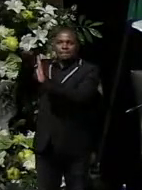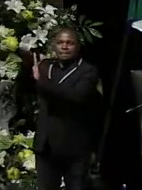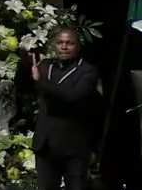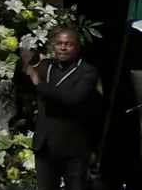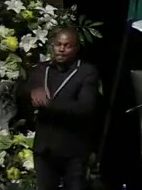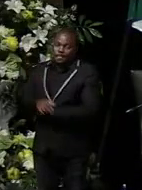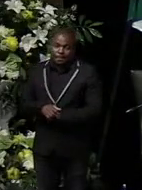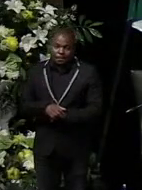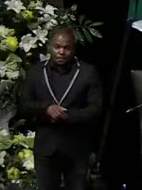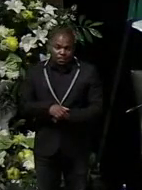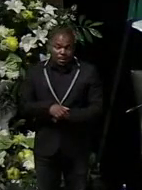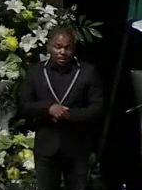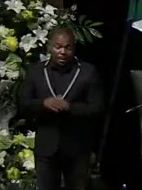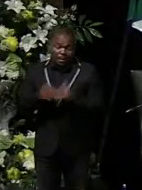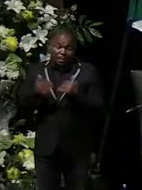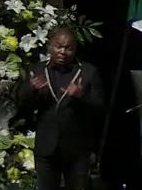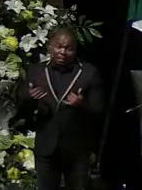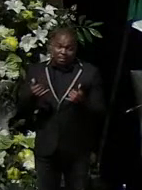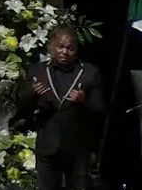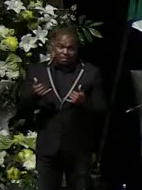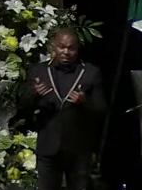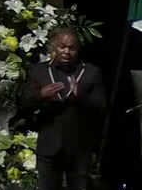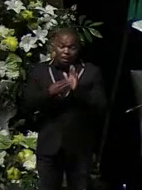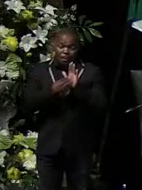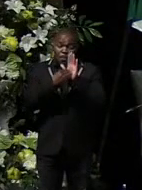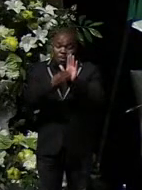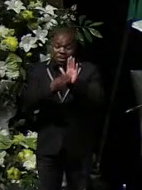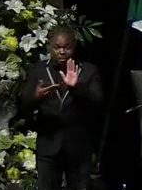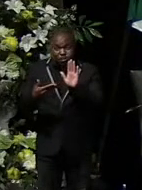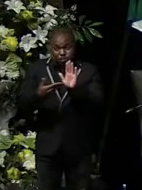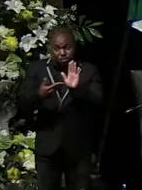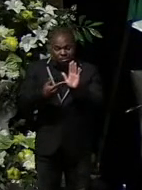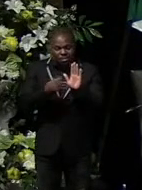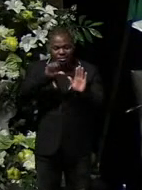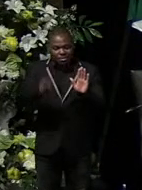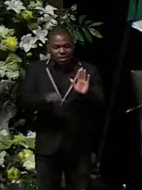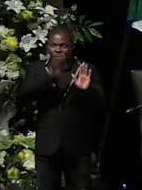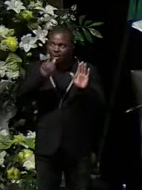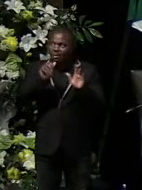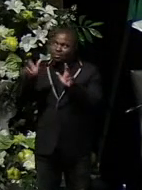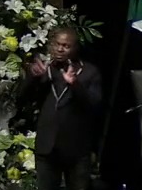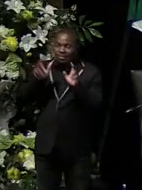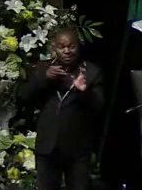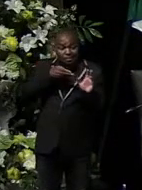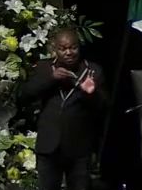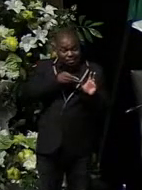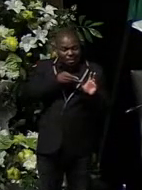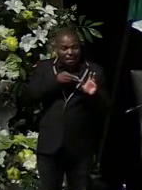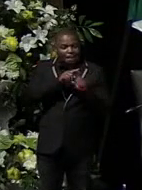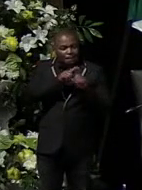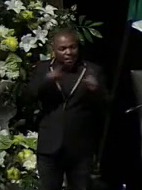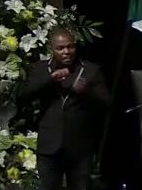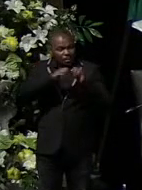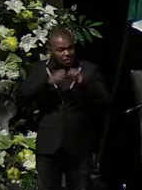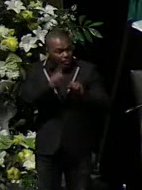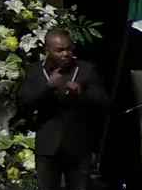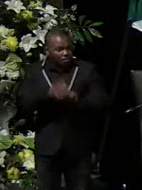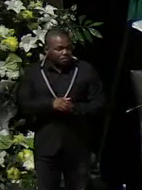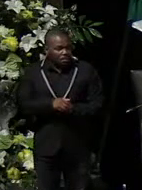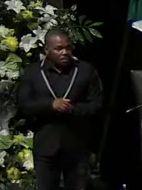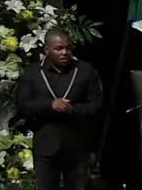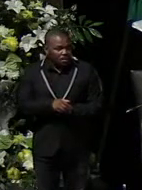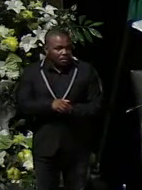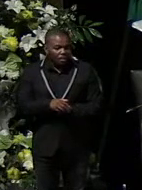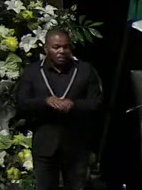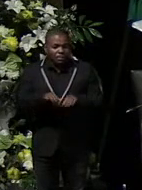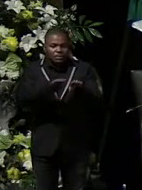and now that is partly the model that's being presented to South Africa but the problem is we are the examples